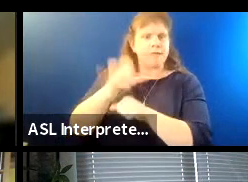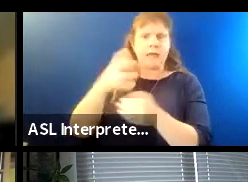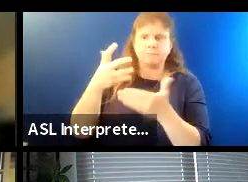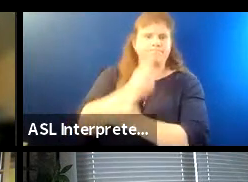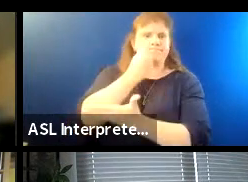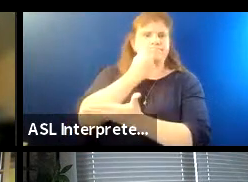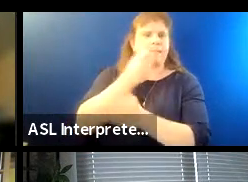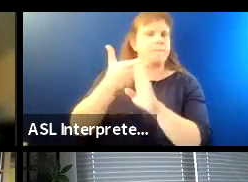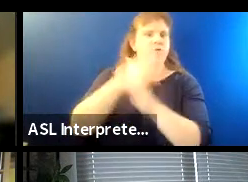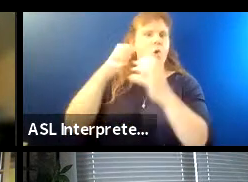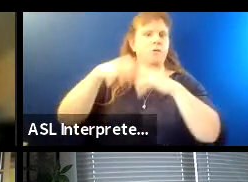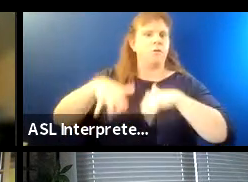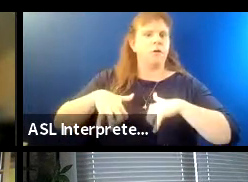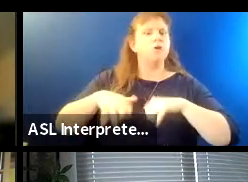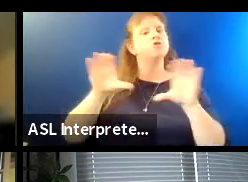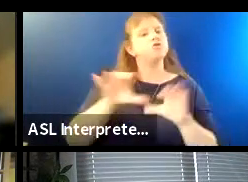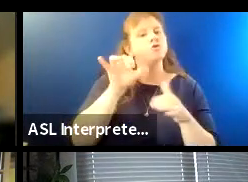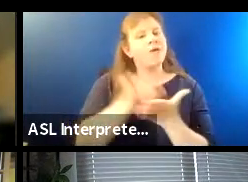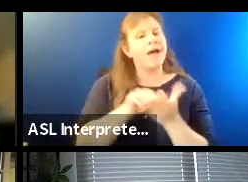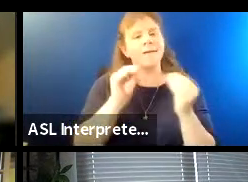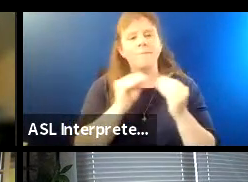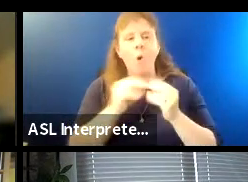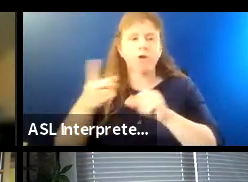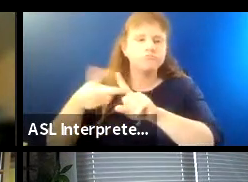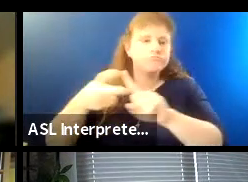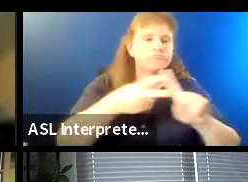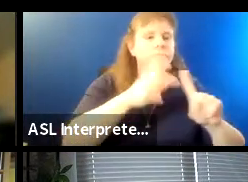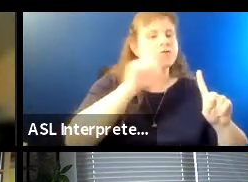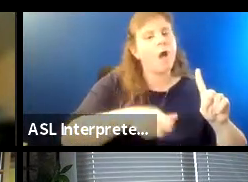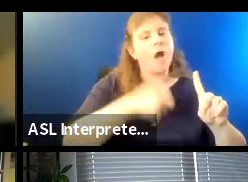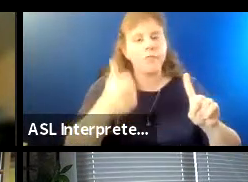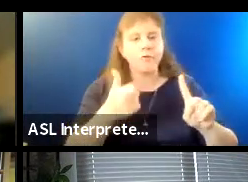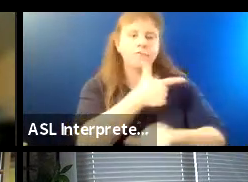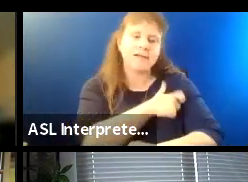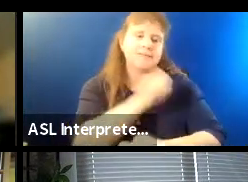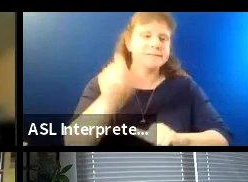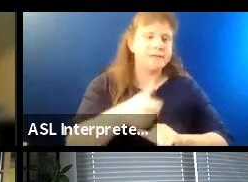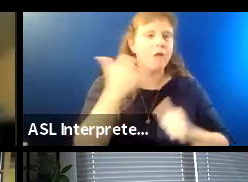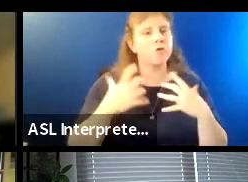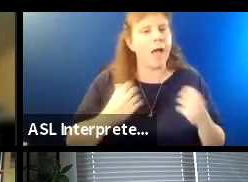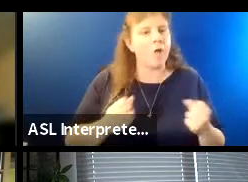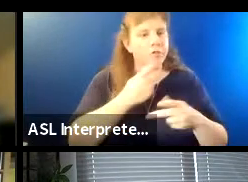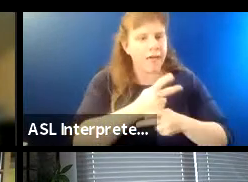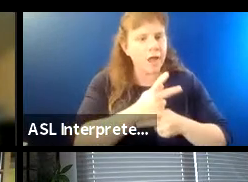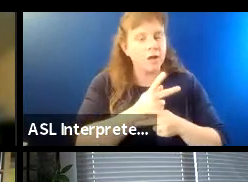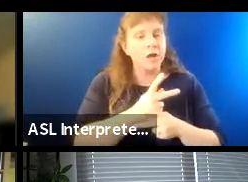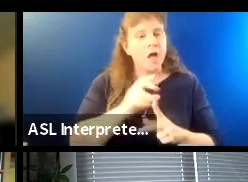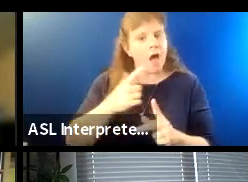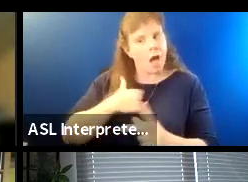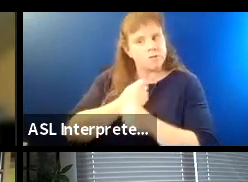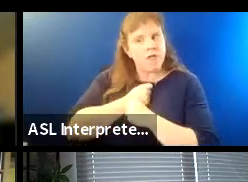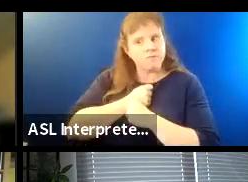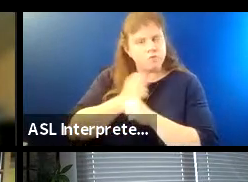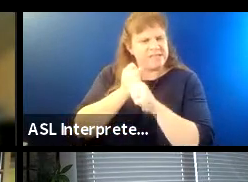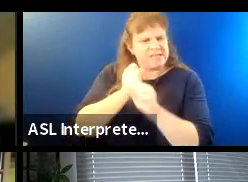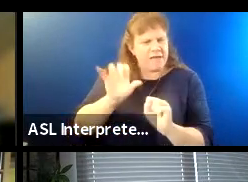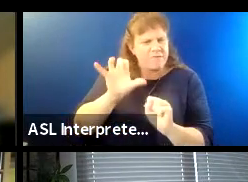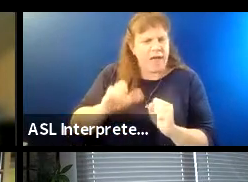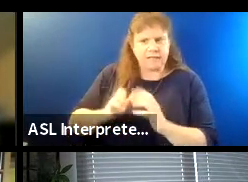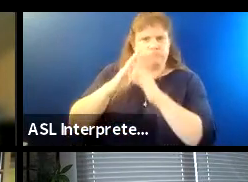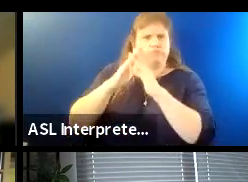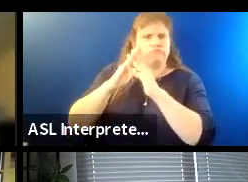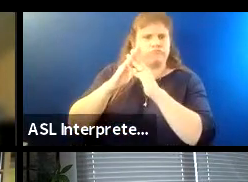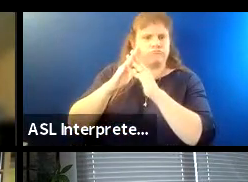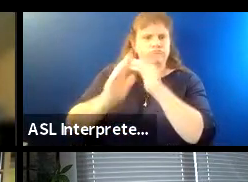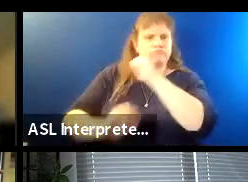goes away to do that? And I would love if out of this, and maybe CVAC is part of that infrastructure that we save in some way, maybe not